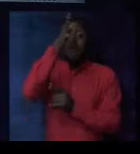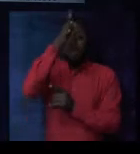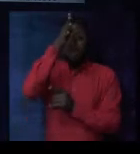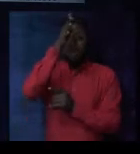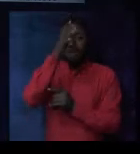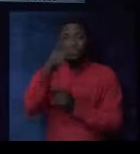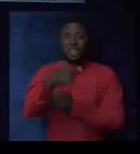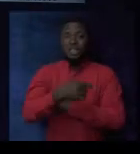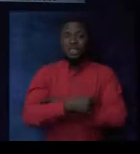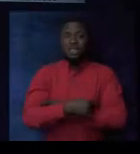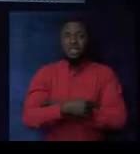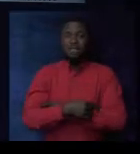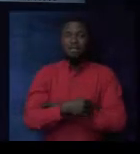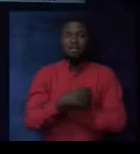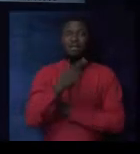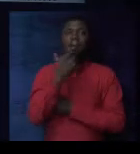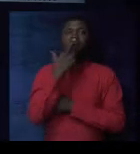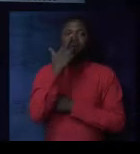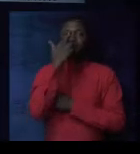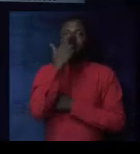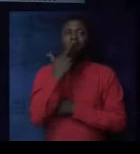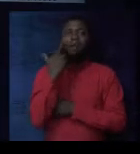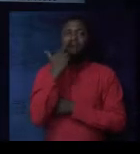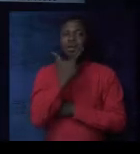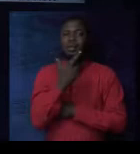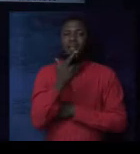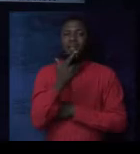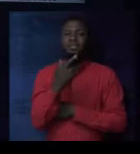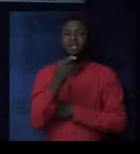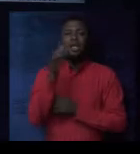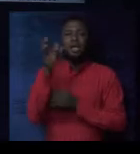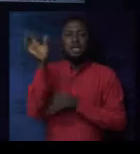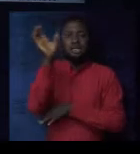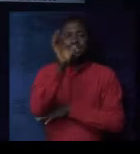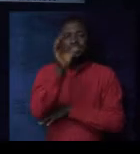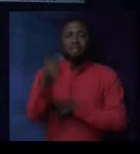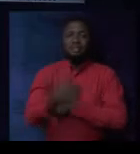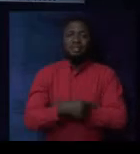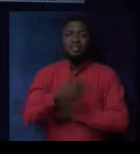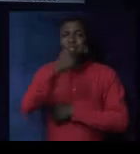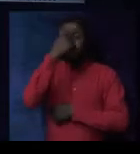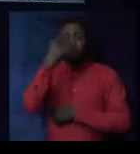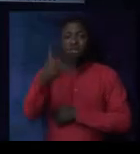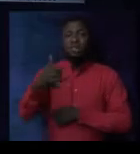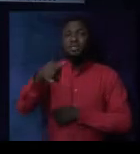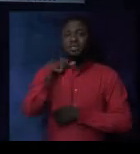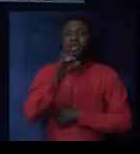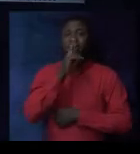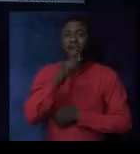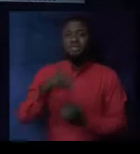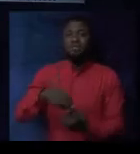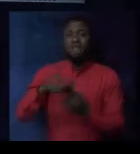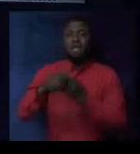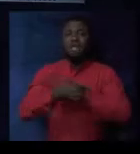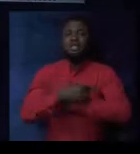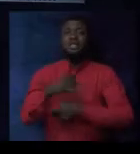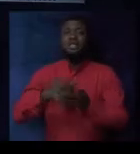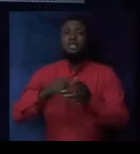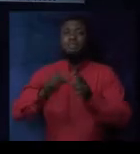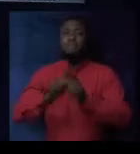Father's Day, Ramadan, Christmas Day. Because they are special days, begins